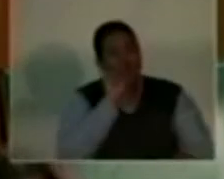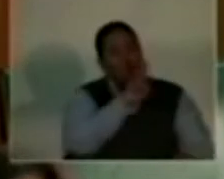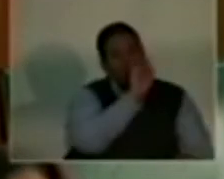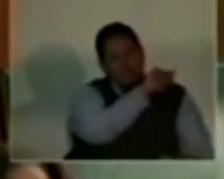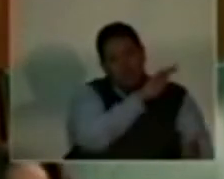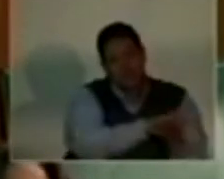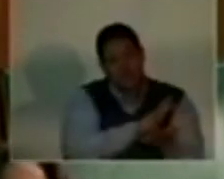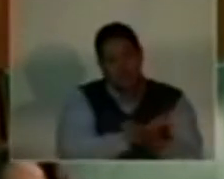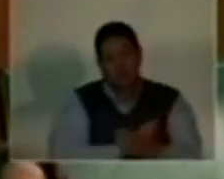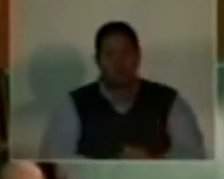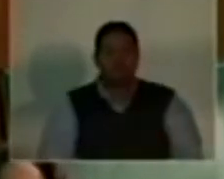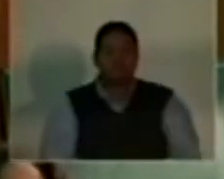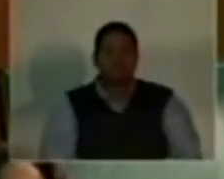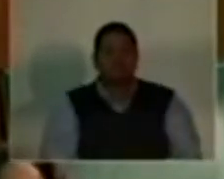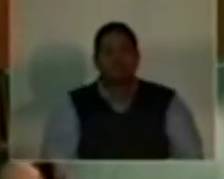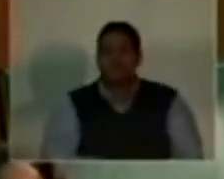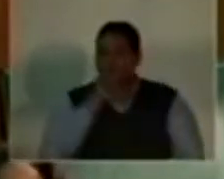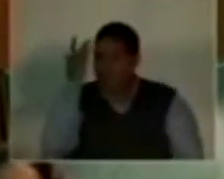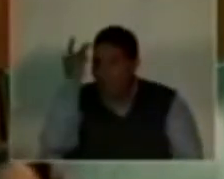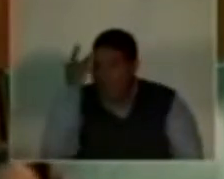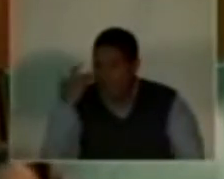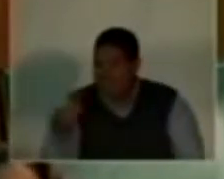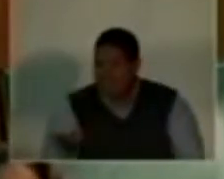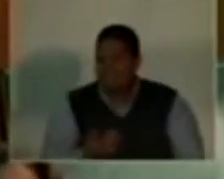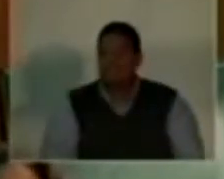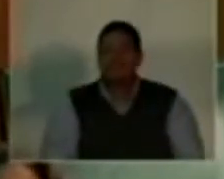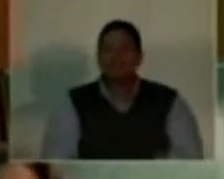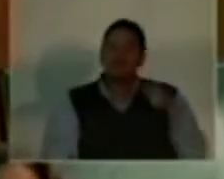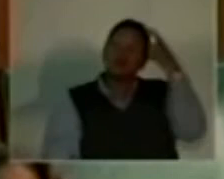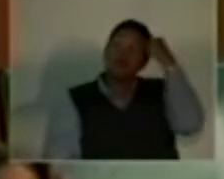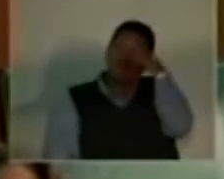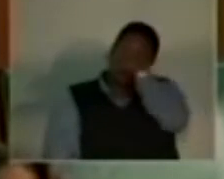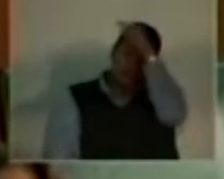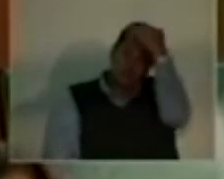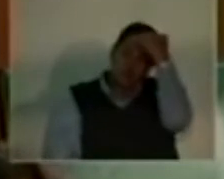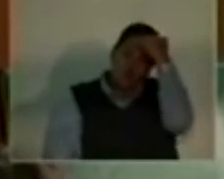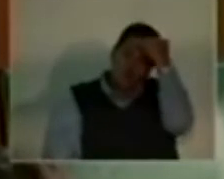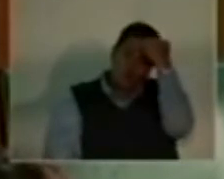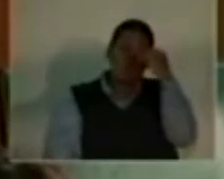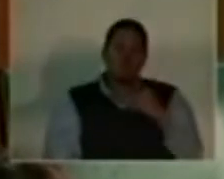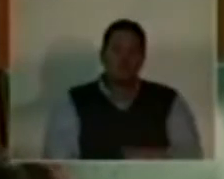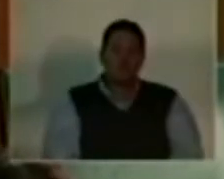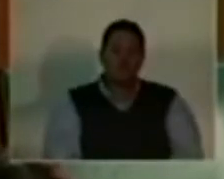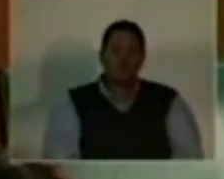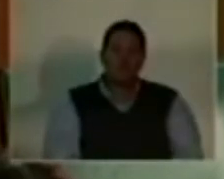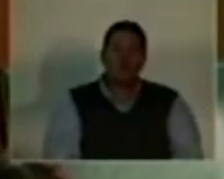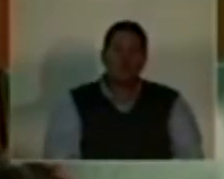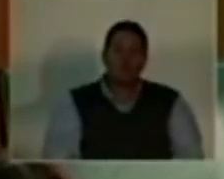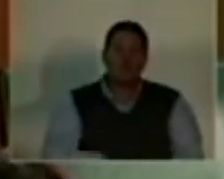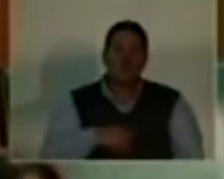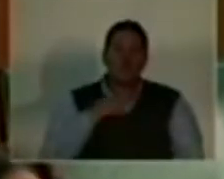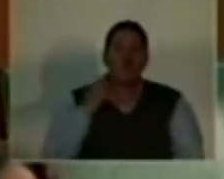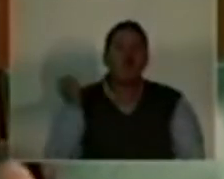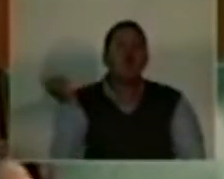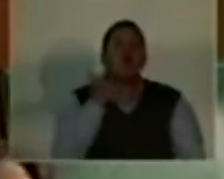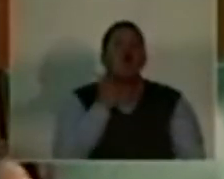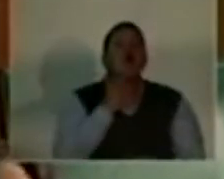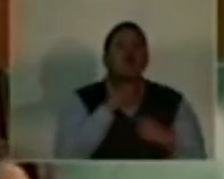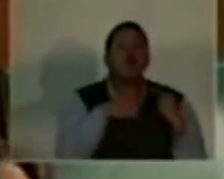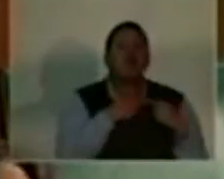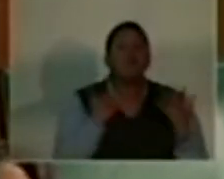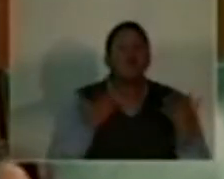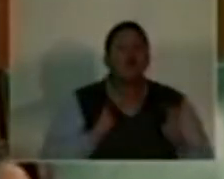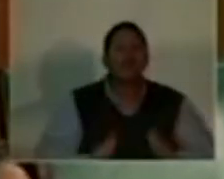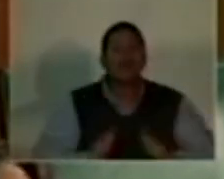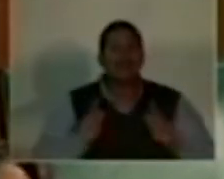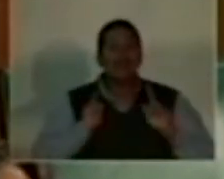school. Why? Because they know that it is all about